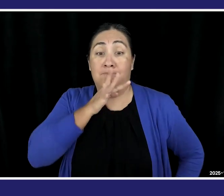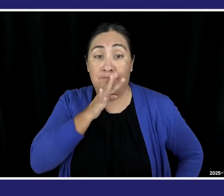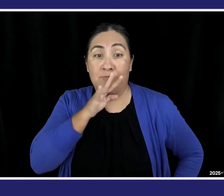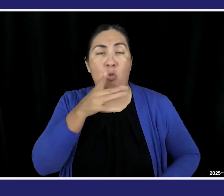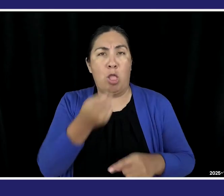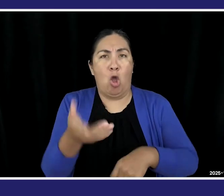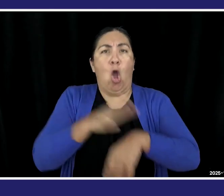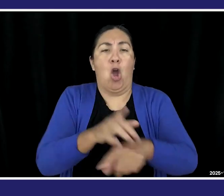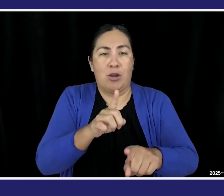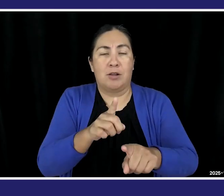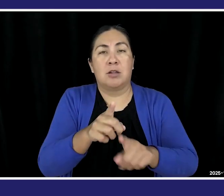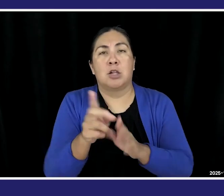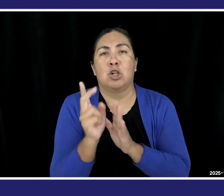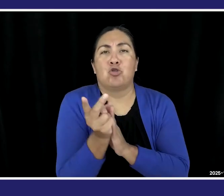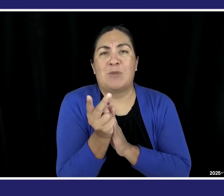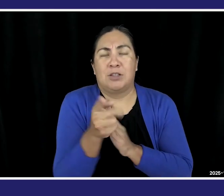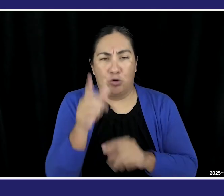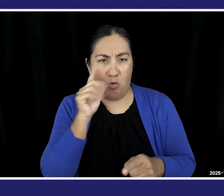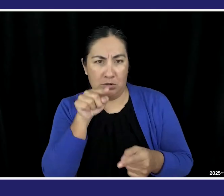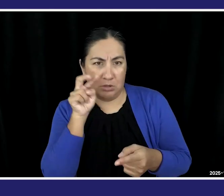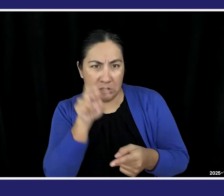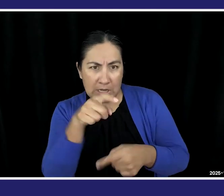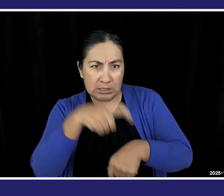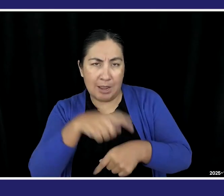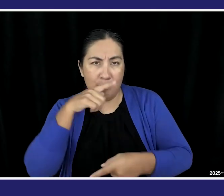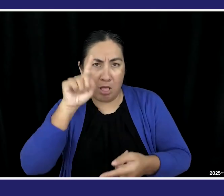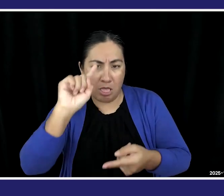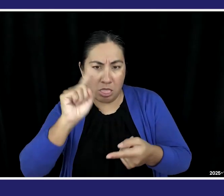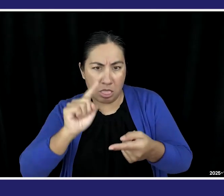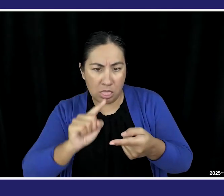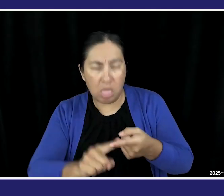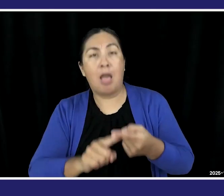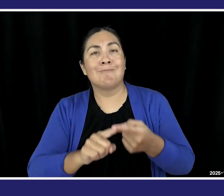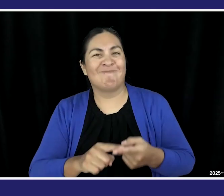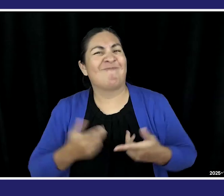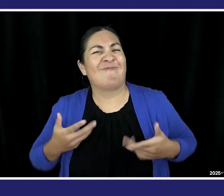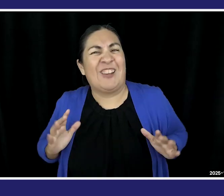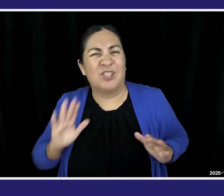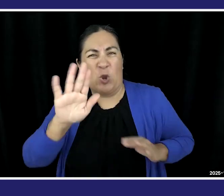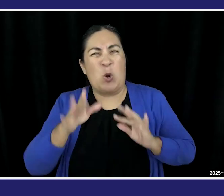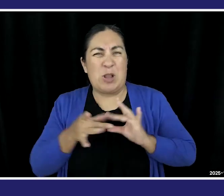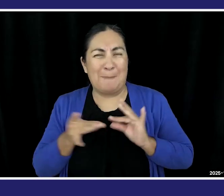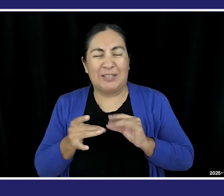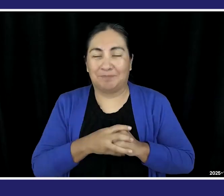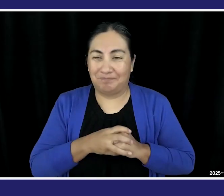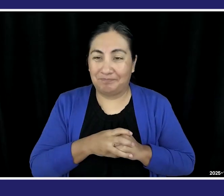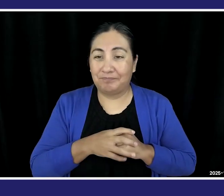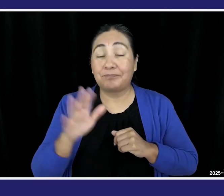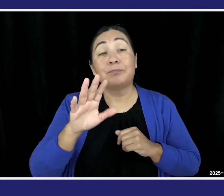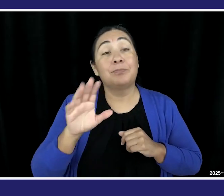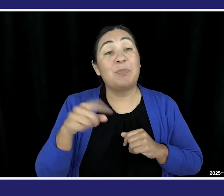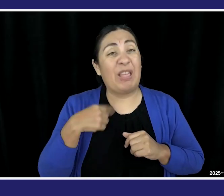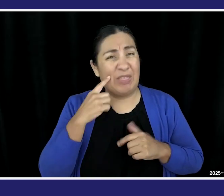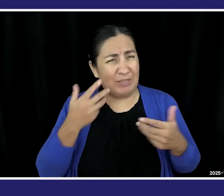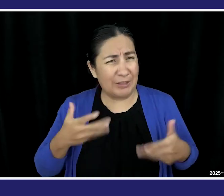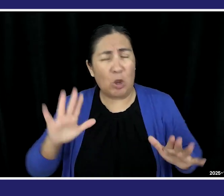so you have a sense of how much time you have left. All right, I think that's it. Oh, I'm sorry, and I